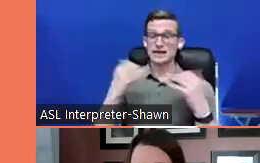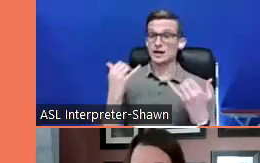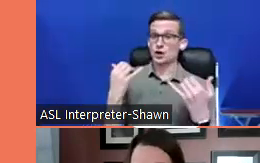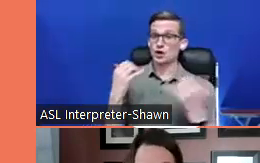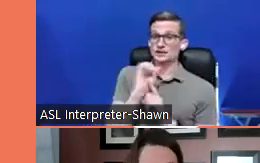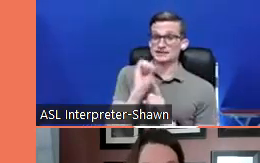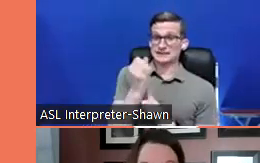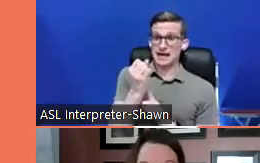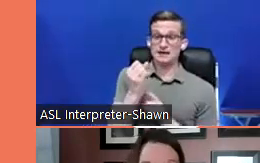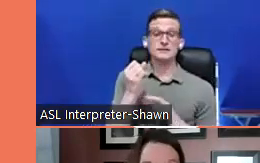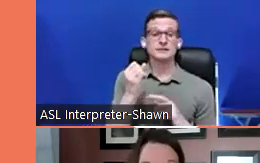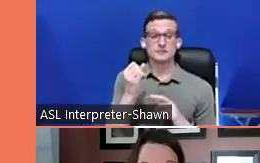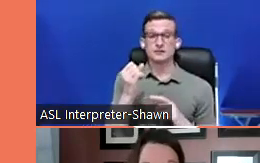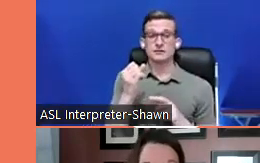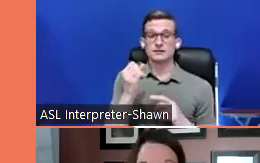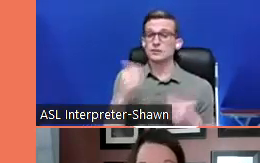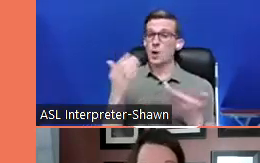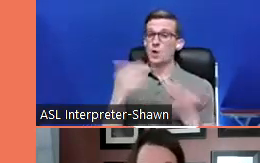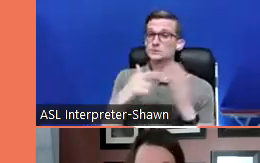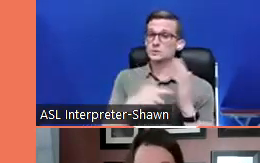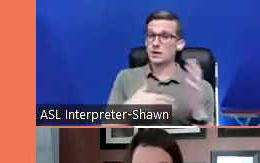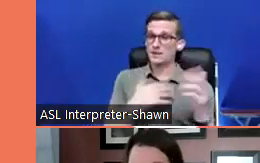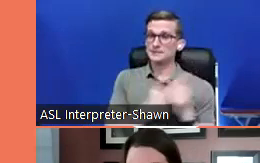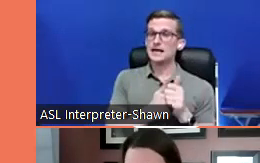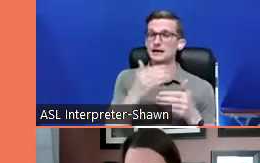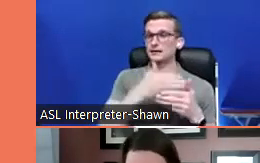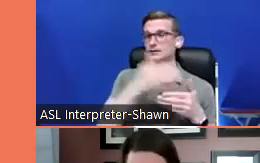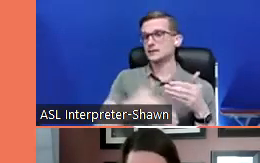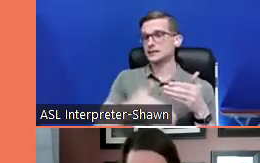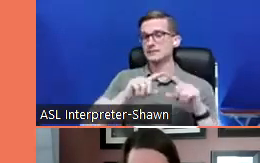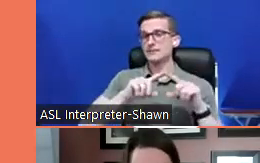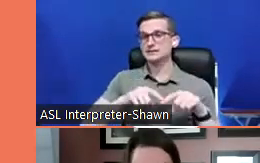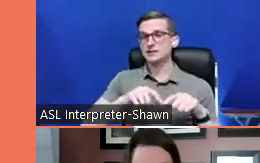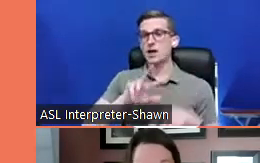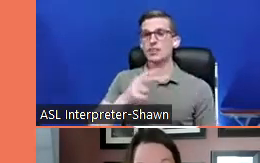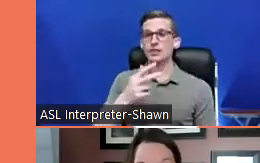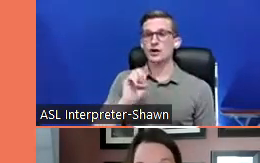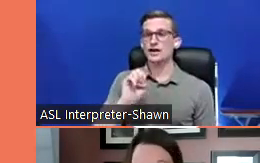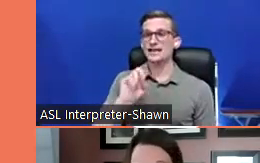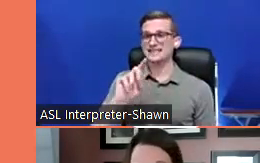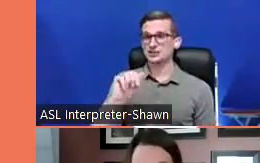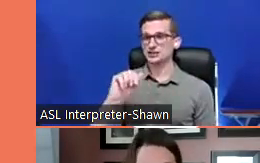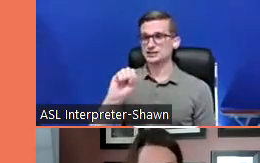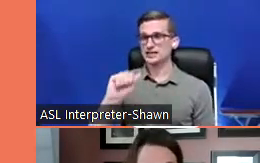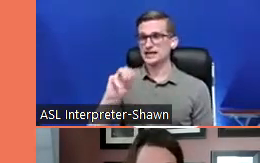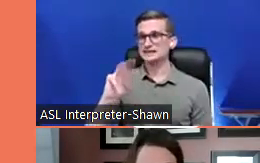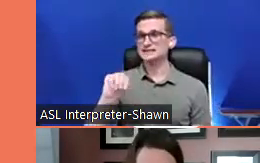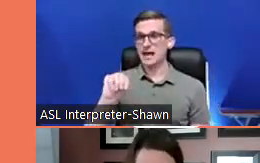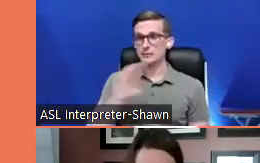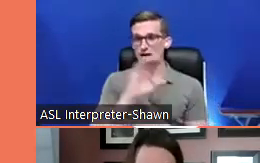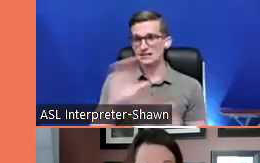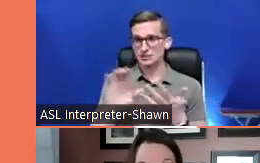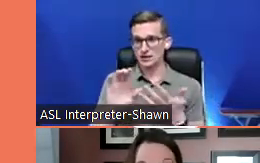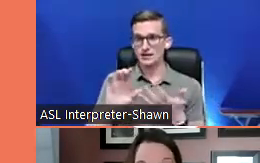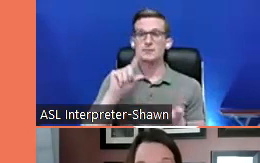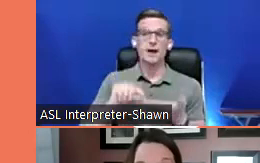this proposed rule update based entirely on the 3rd edition ASAM criteria, and this is the published edition from